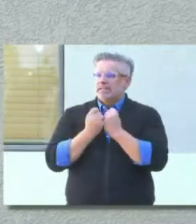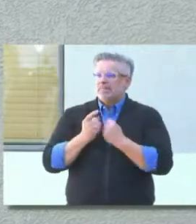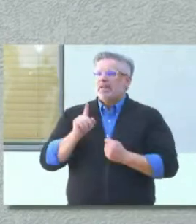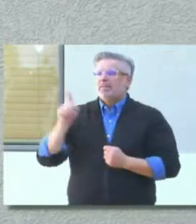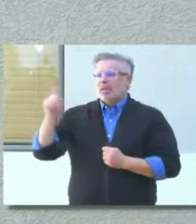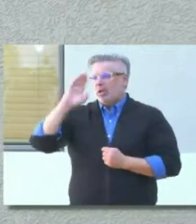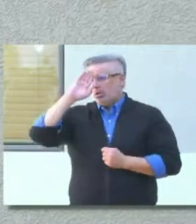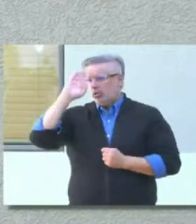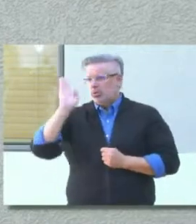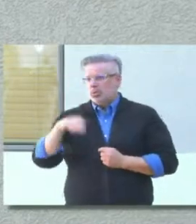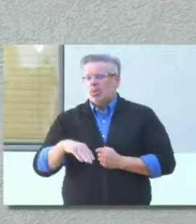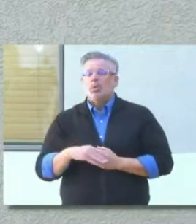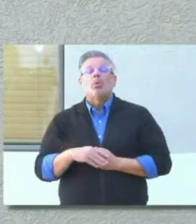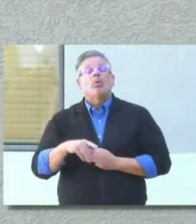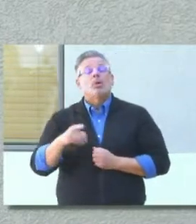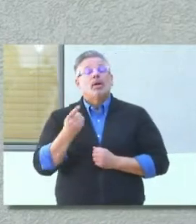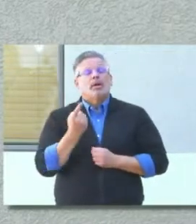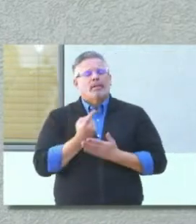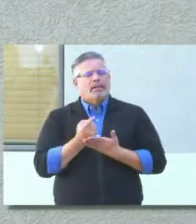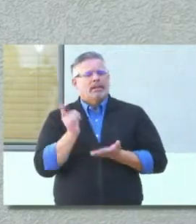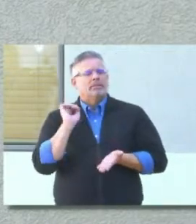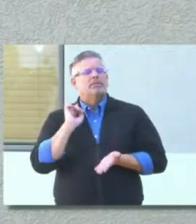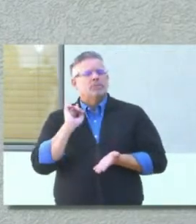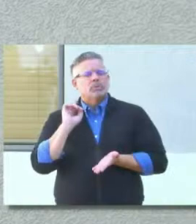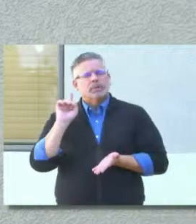as you know, this last week.